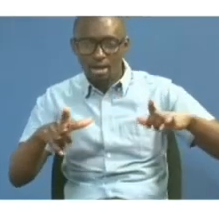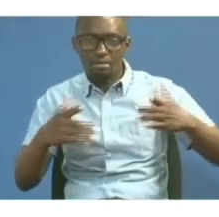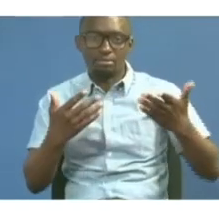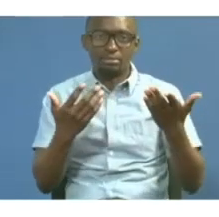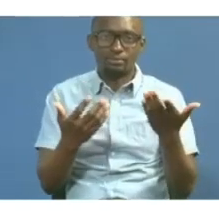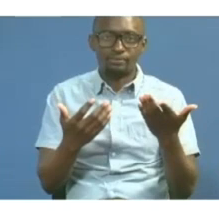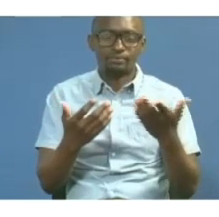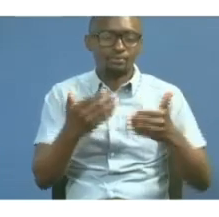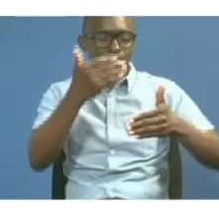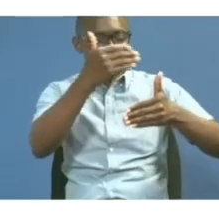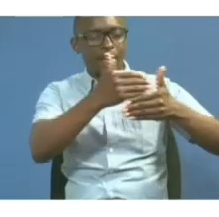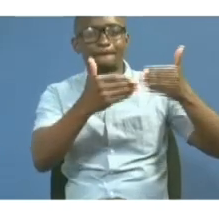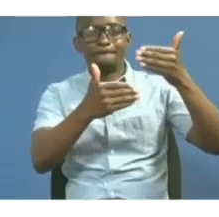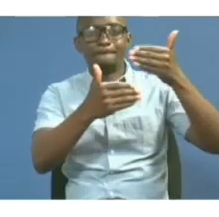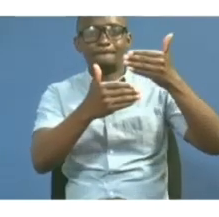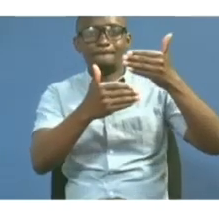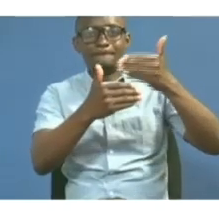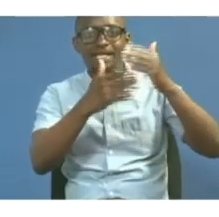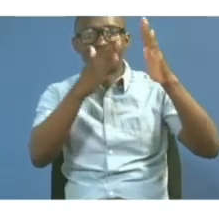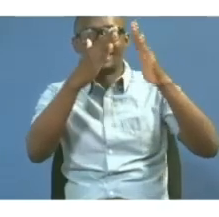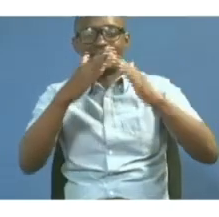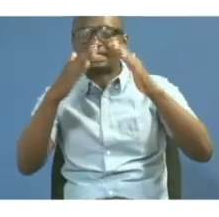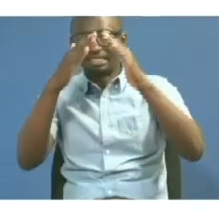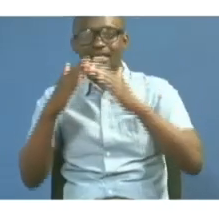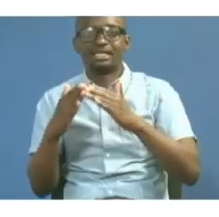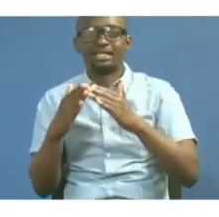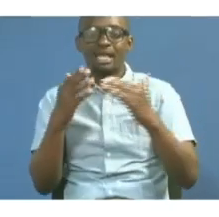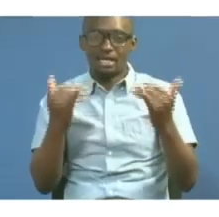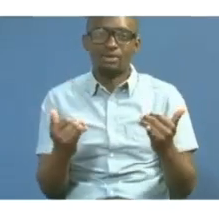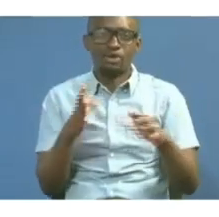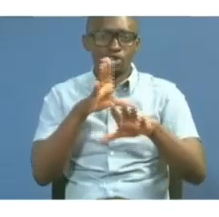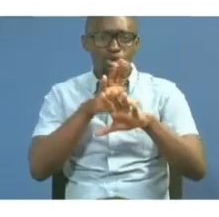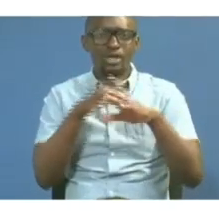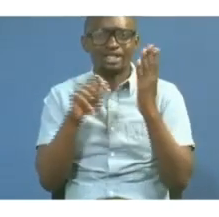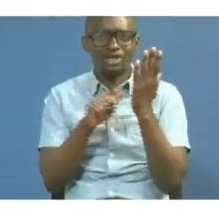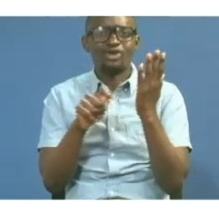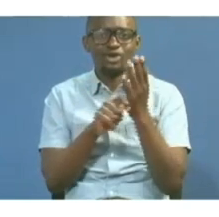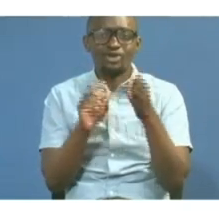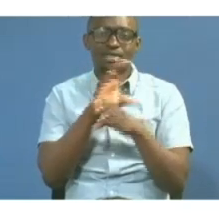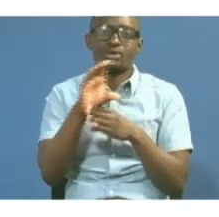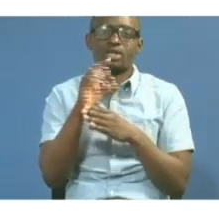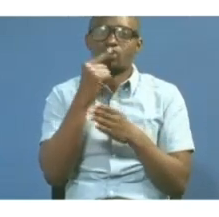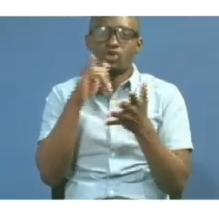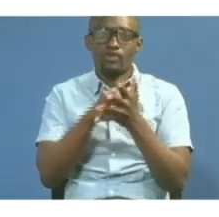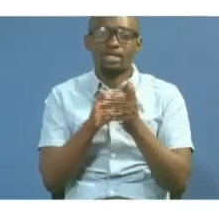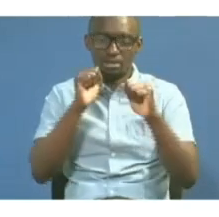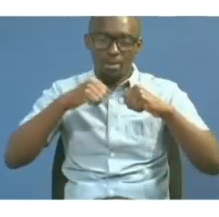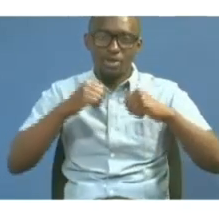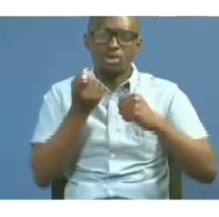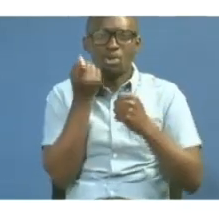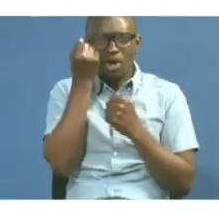like land. You can also value the built structures, and that's why you also here get exposed to some technology